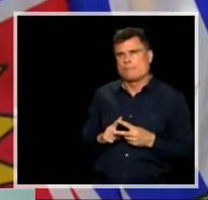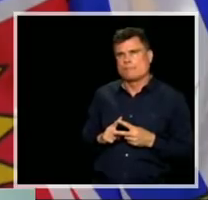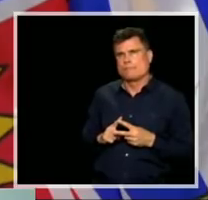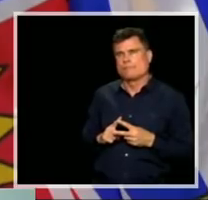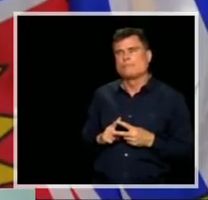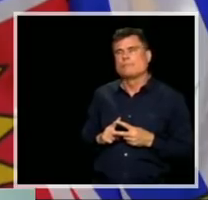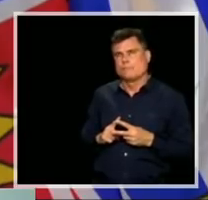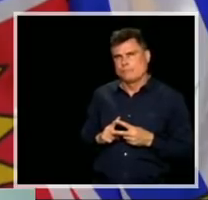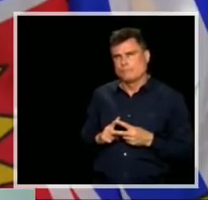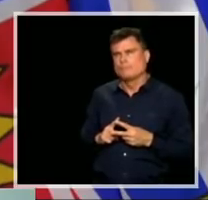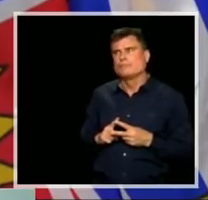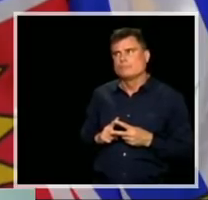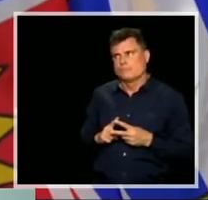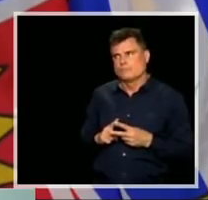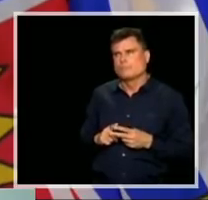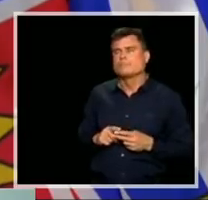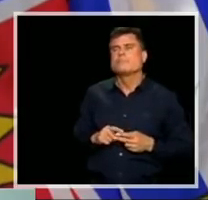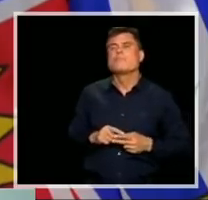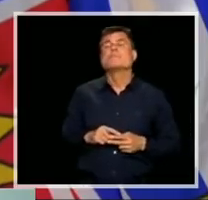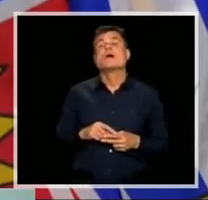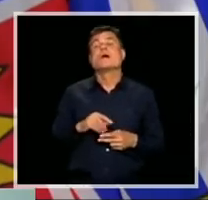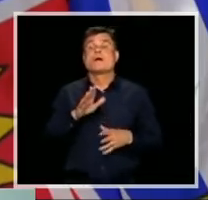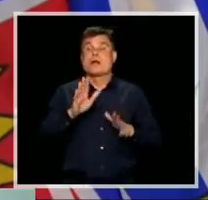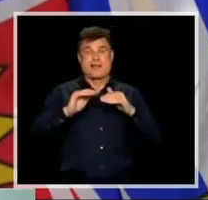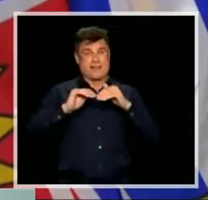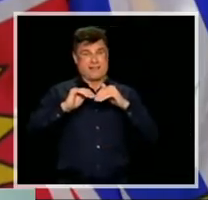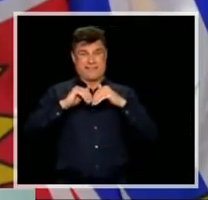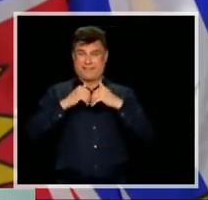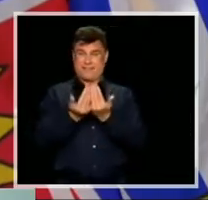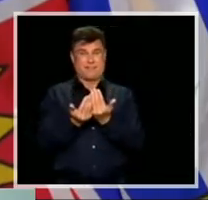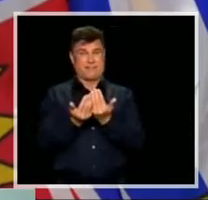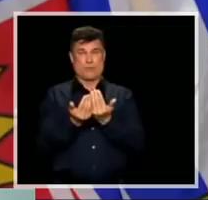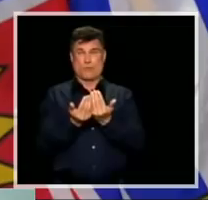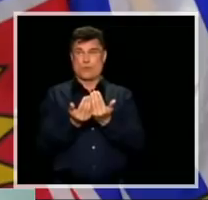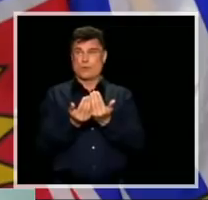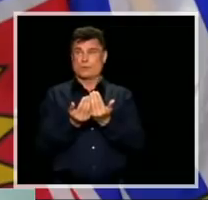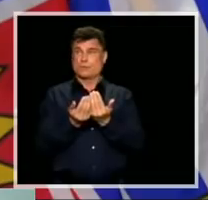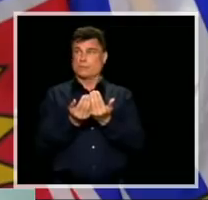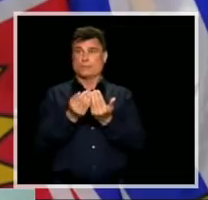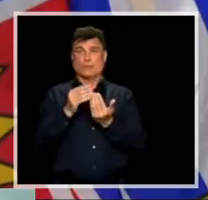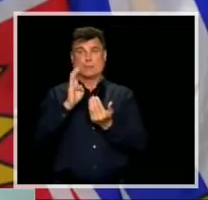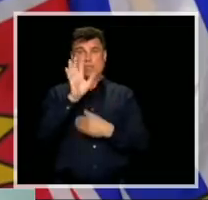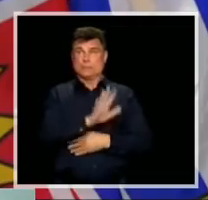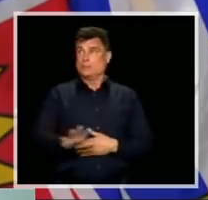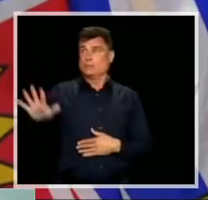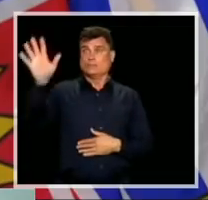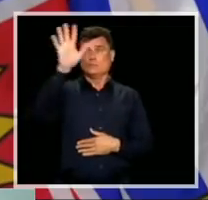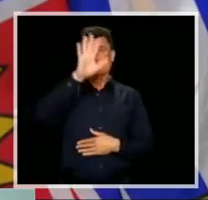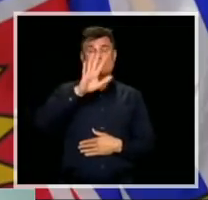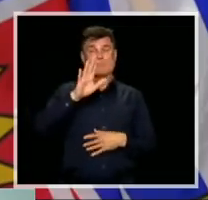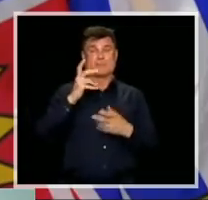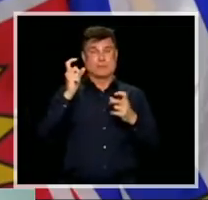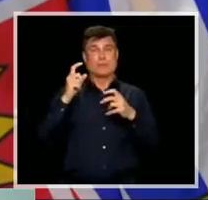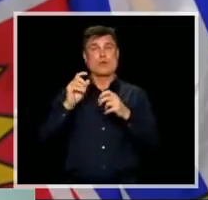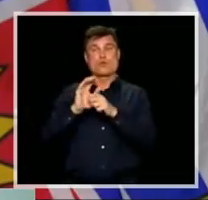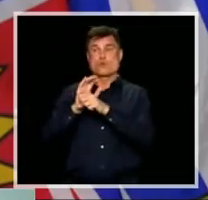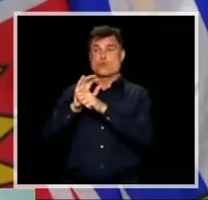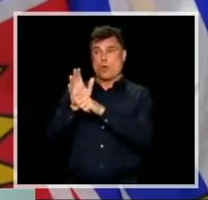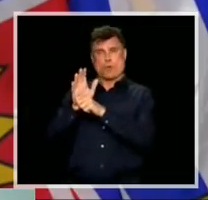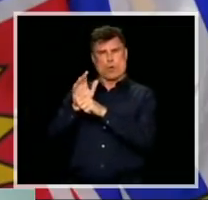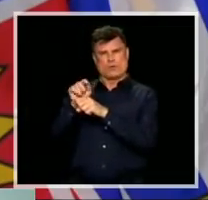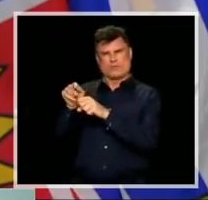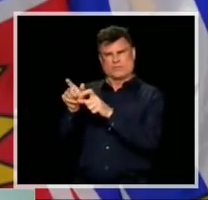are people from Alberta, and soon there'll be people from the Yukon as well who've come back and forth. And we just need to